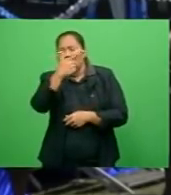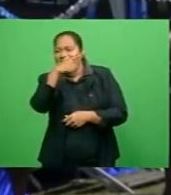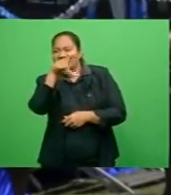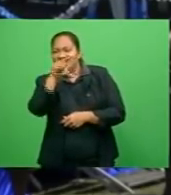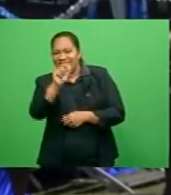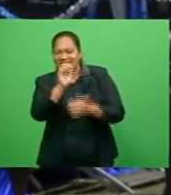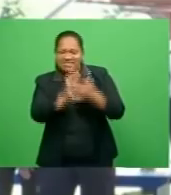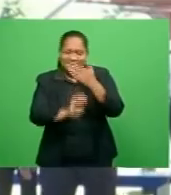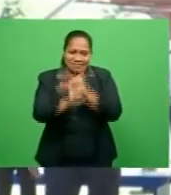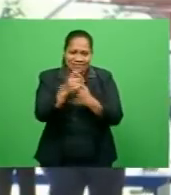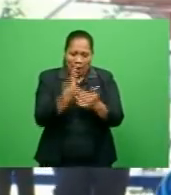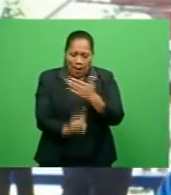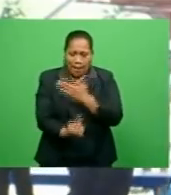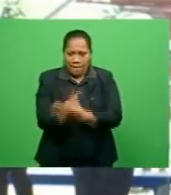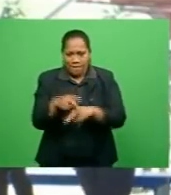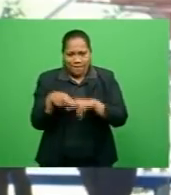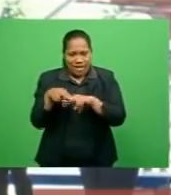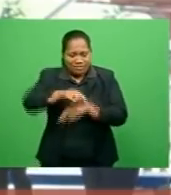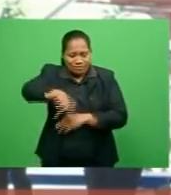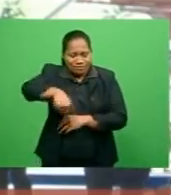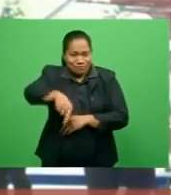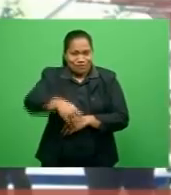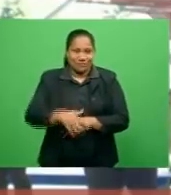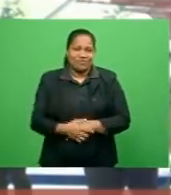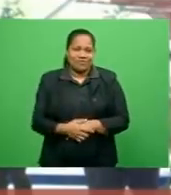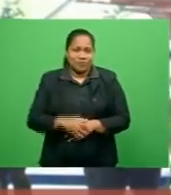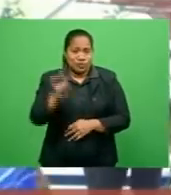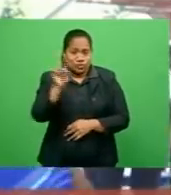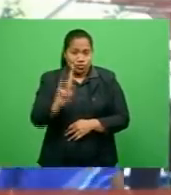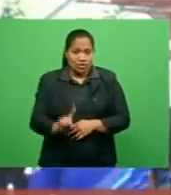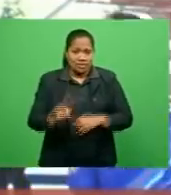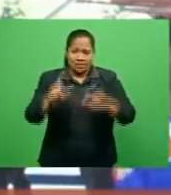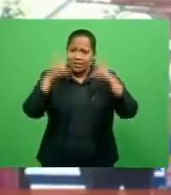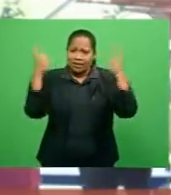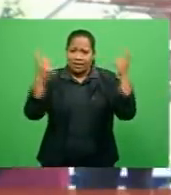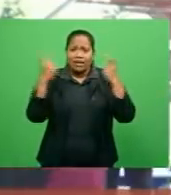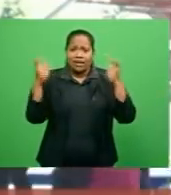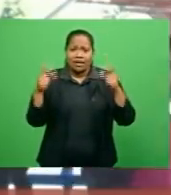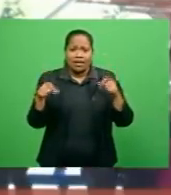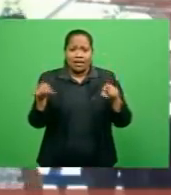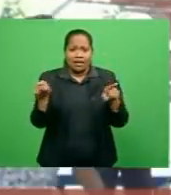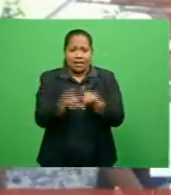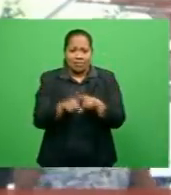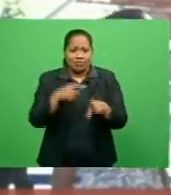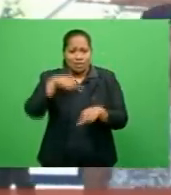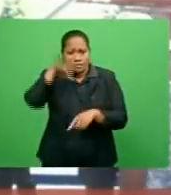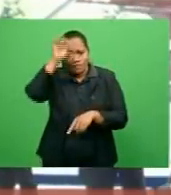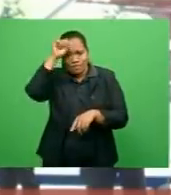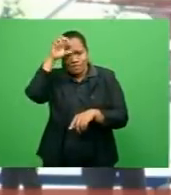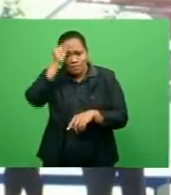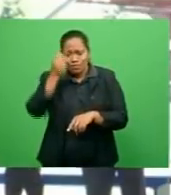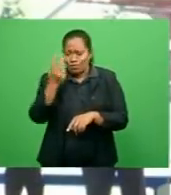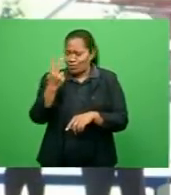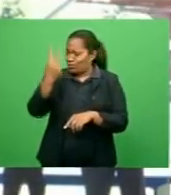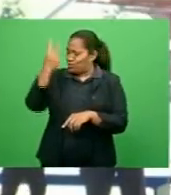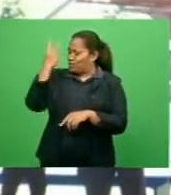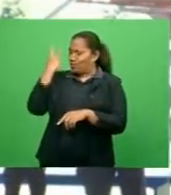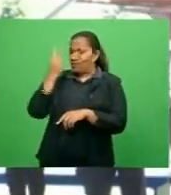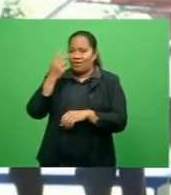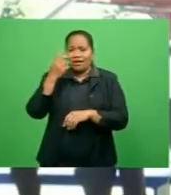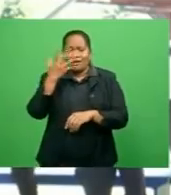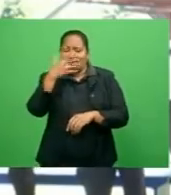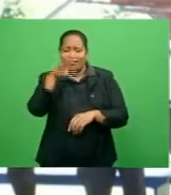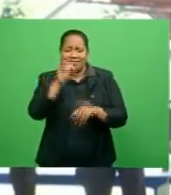Suva. Today's celebration really took me back 50 years ago. It's a